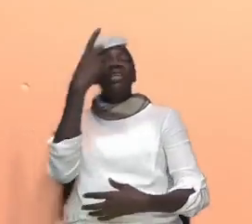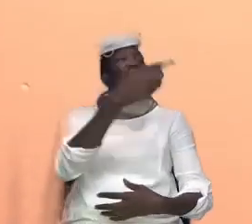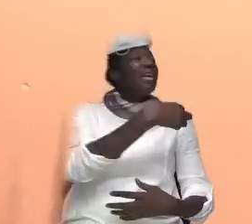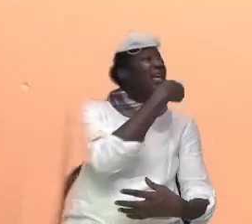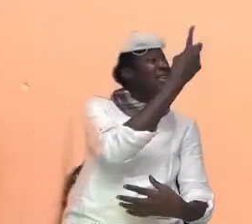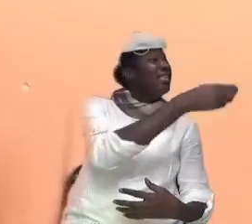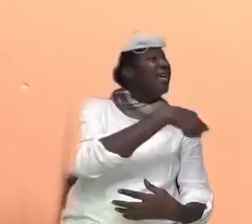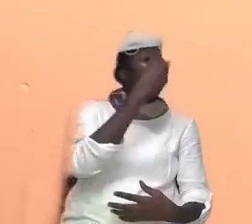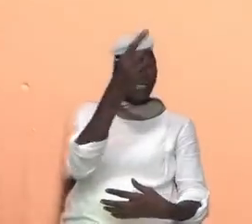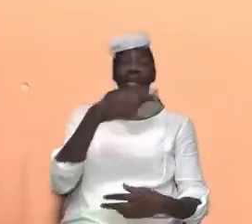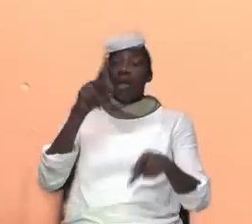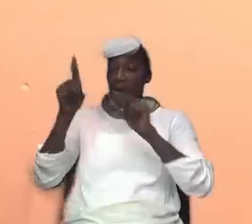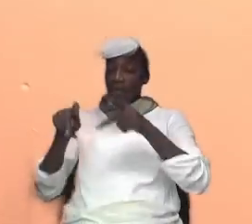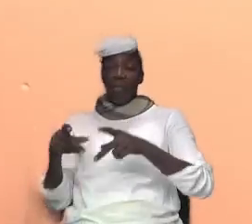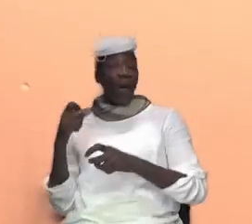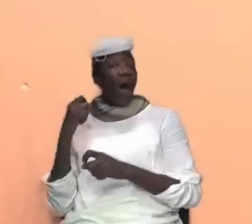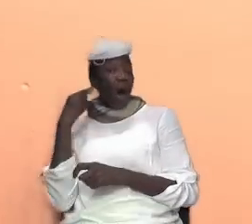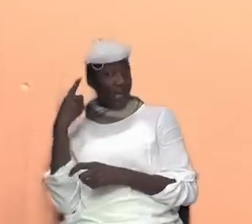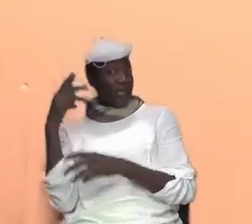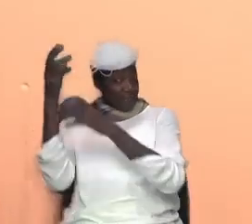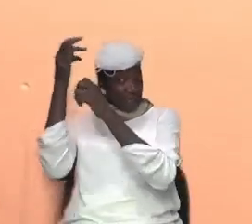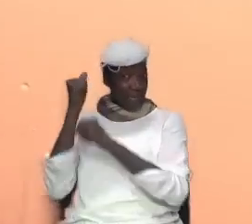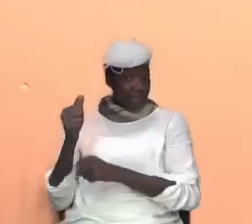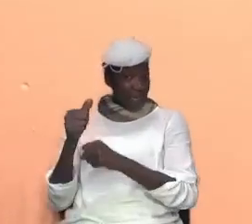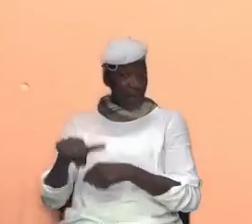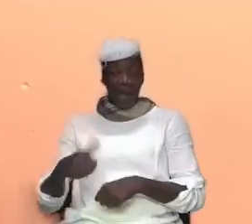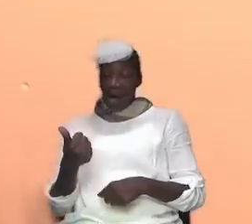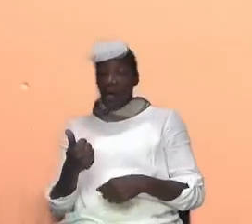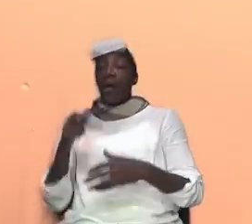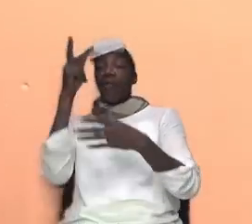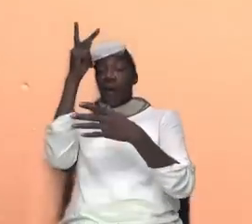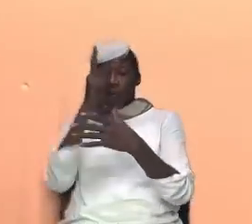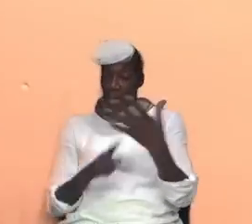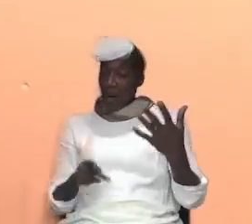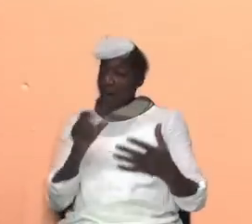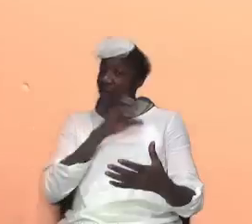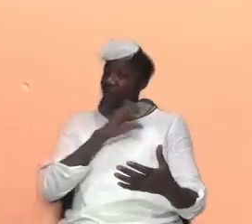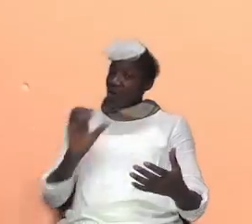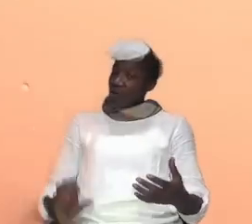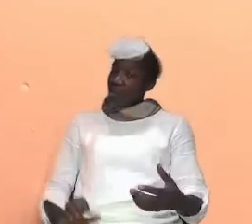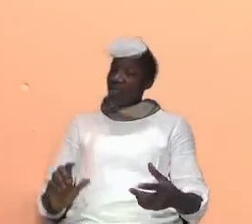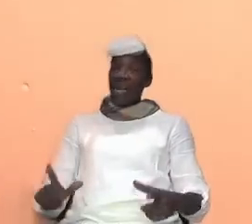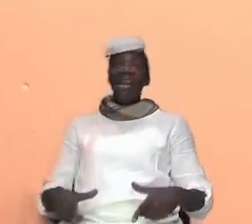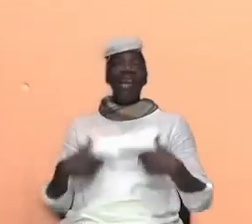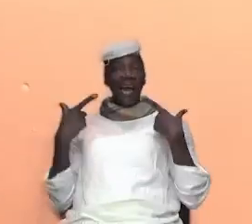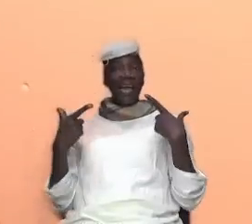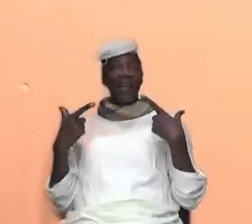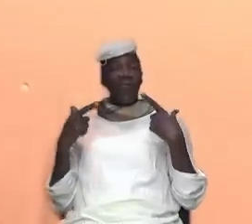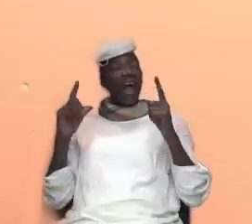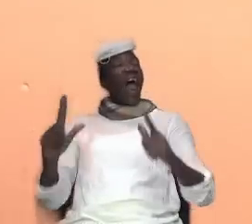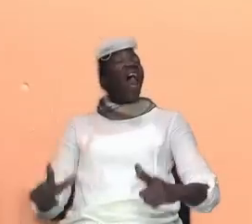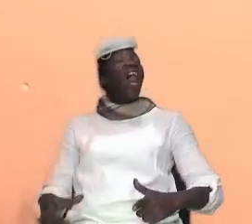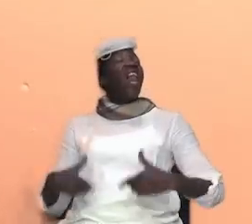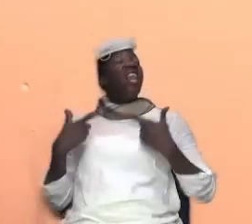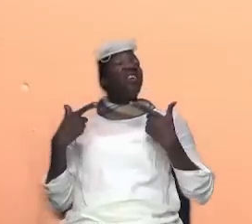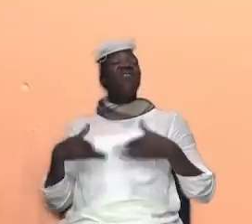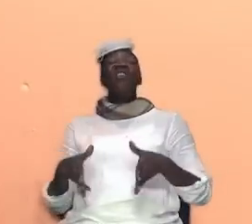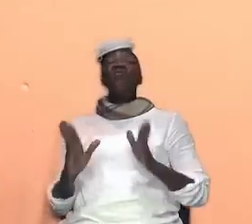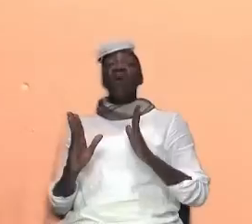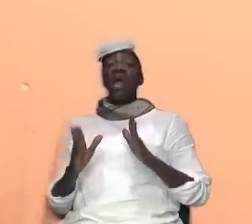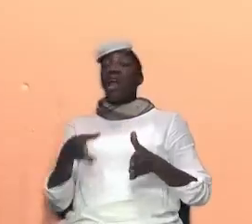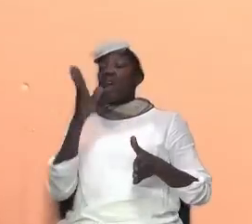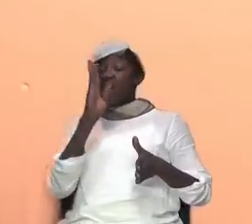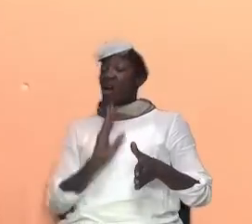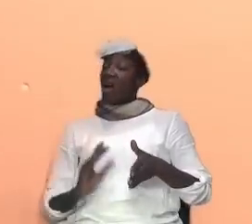and understand and accept, then there is another aspect to our Christianity, which is living the way that God wants